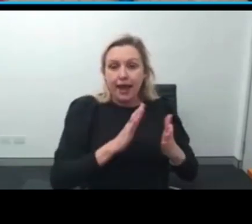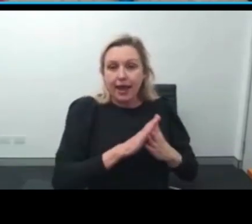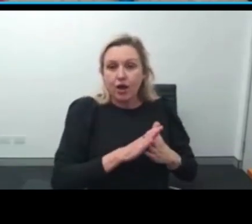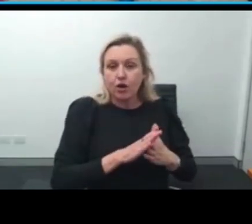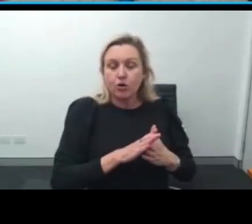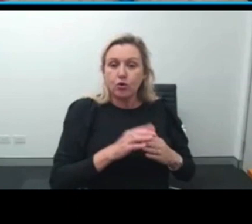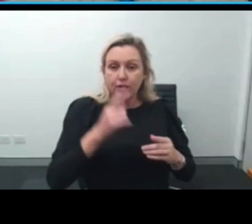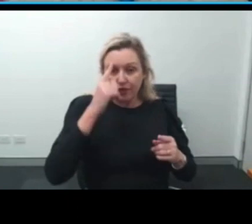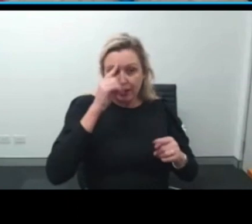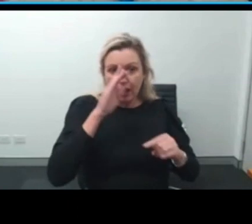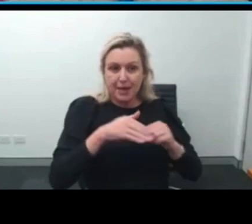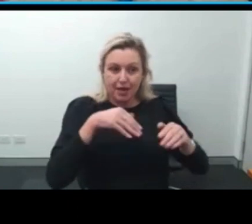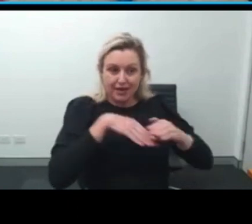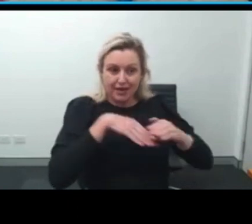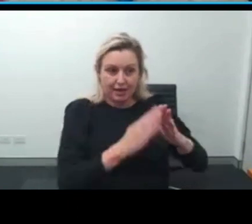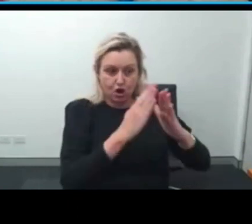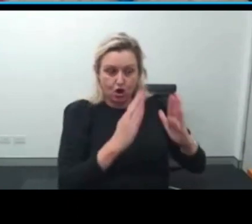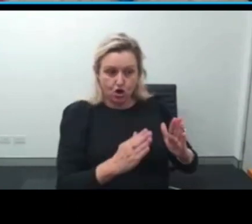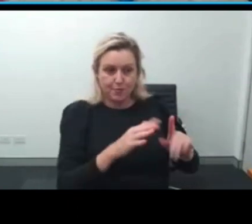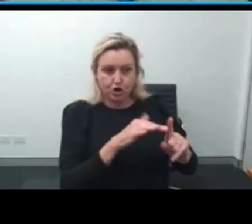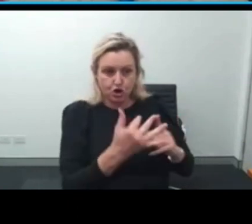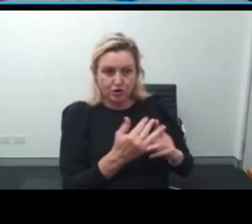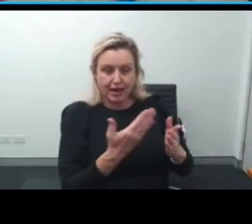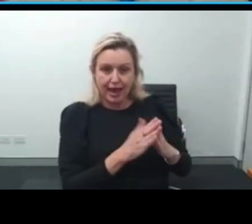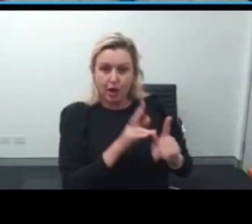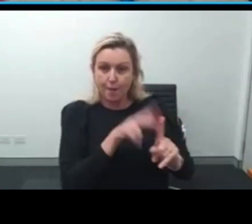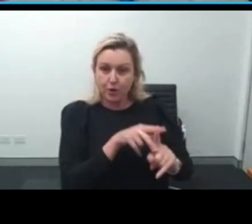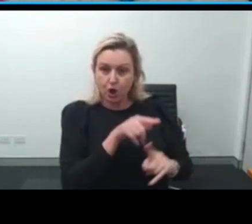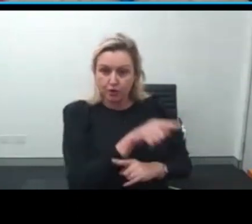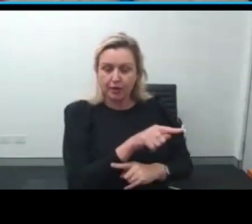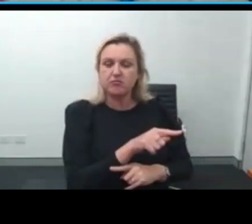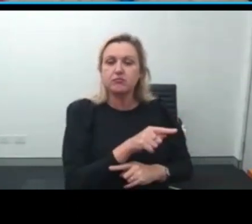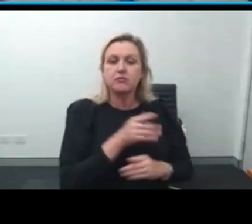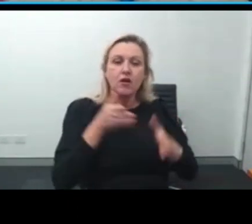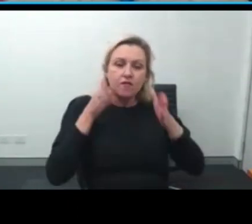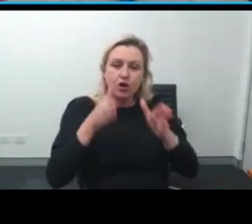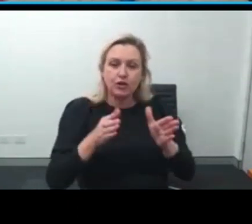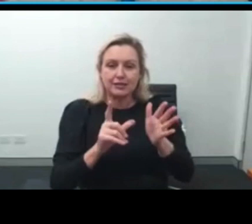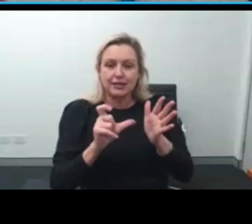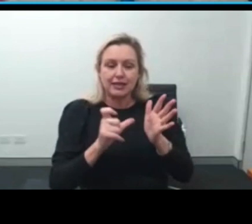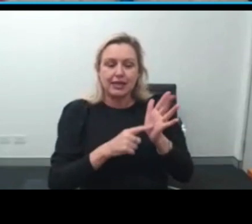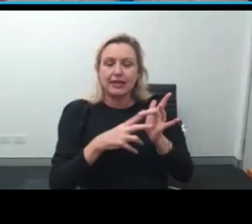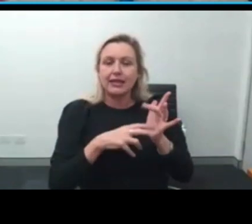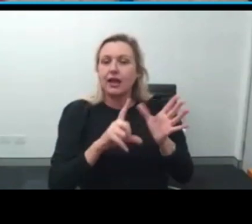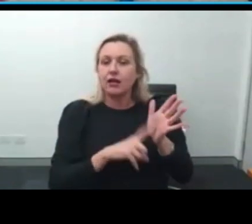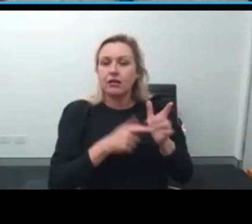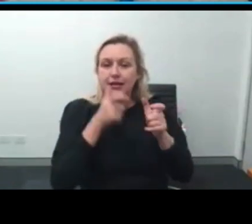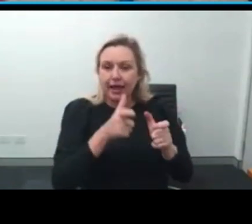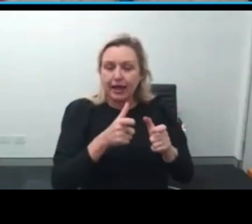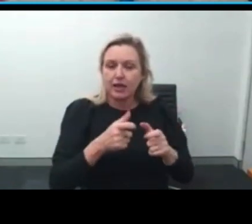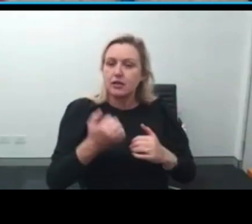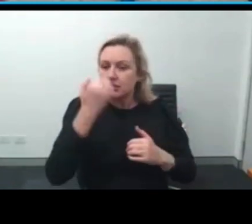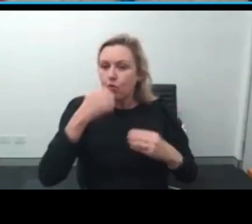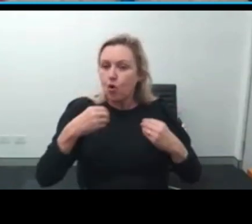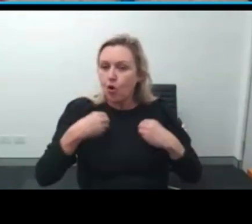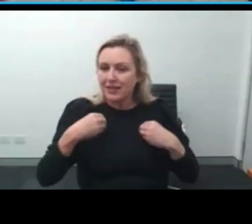the in-home context, and it's centred around clinical care and particularly small providers, sole traders and